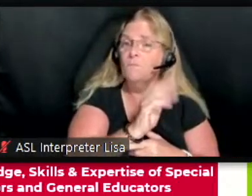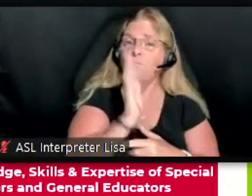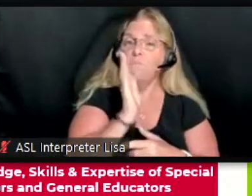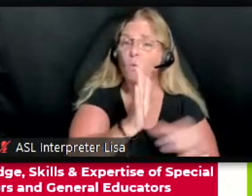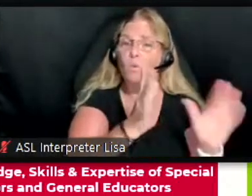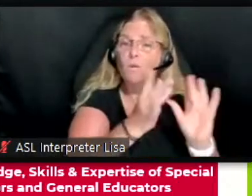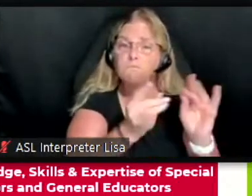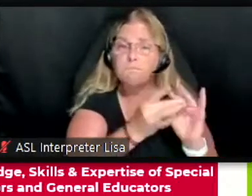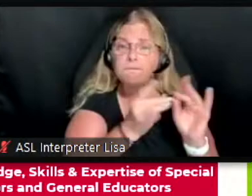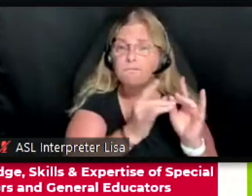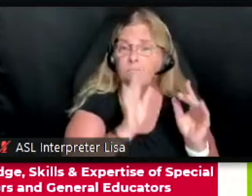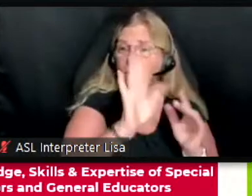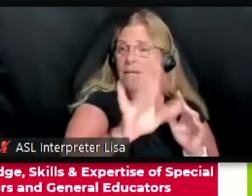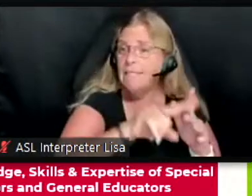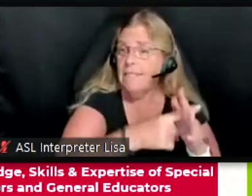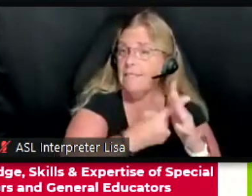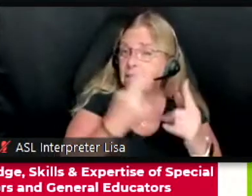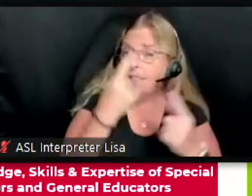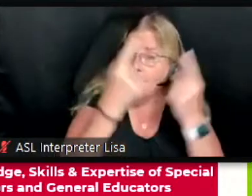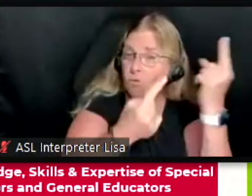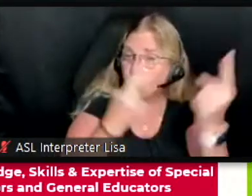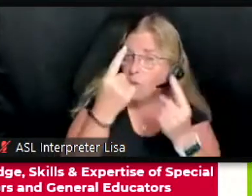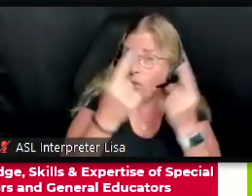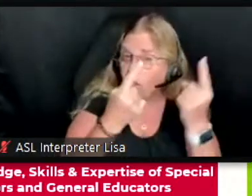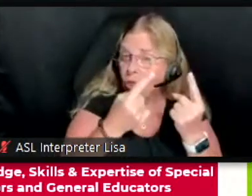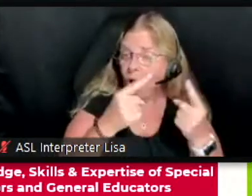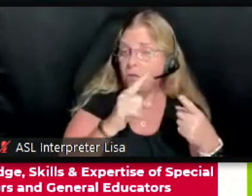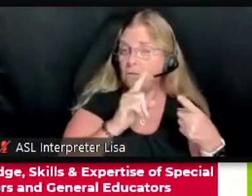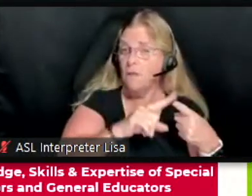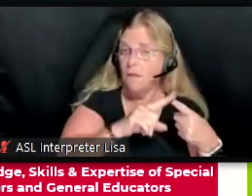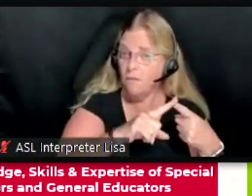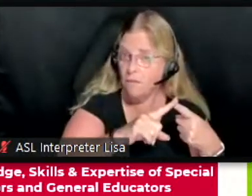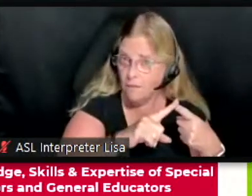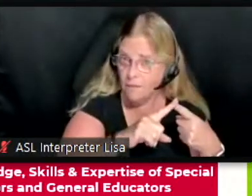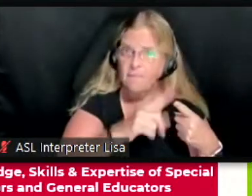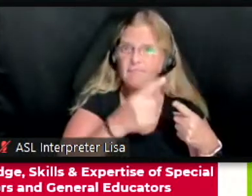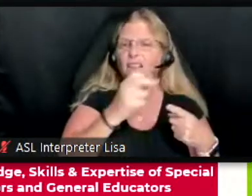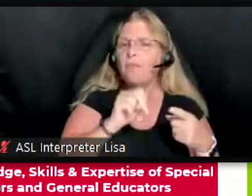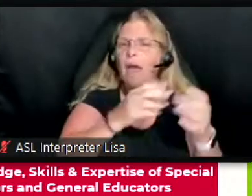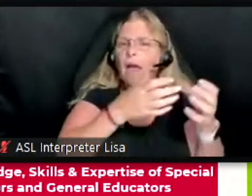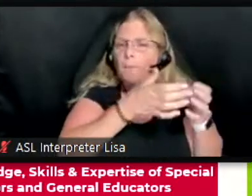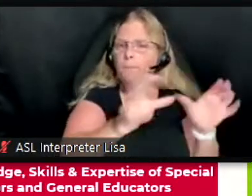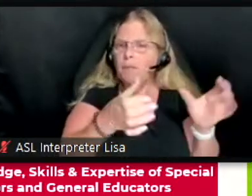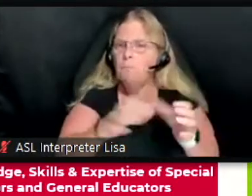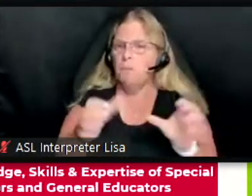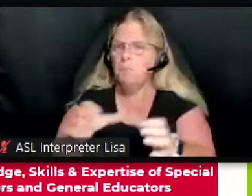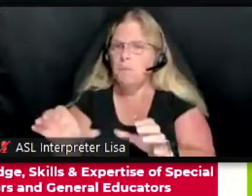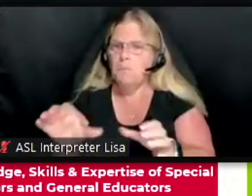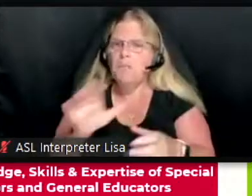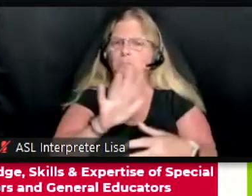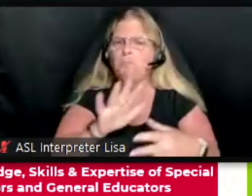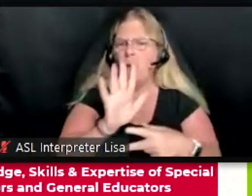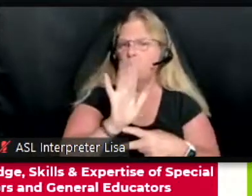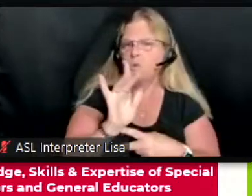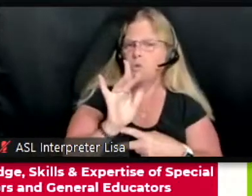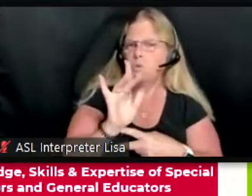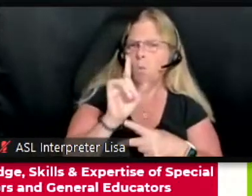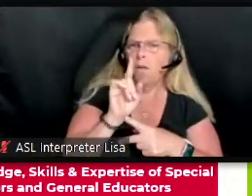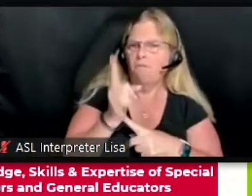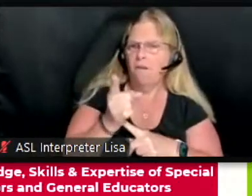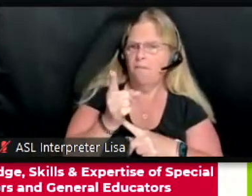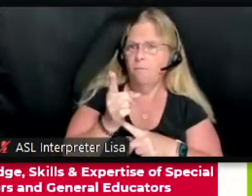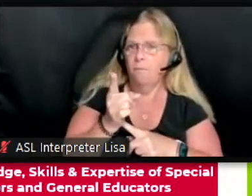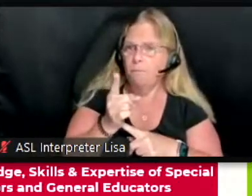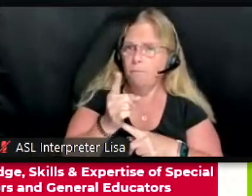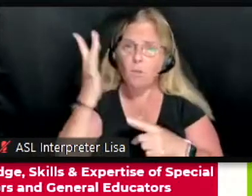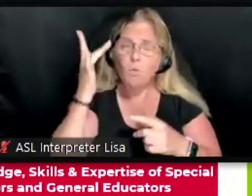initial thoughts or things that are underway. But then we'll get into the small groups for about 25 minutes to really hear your wisdom